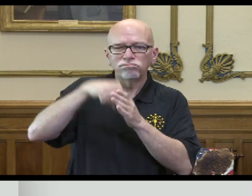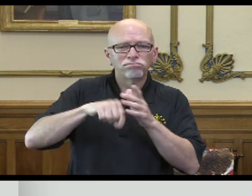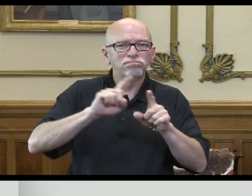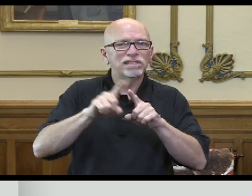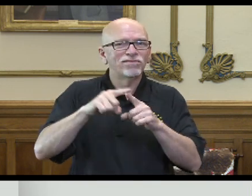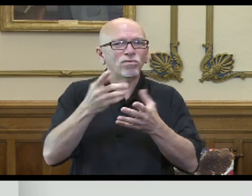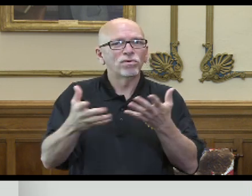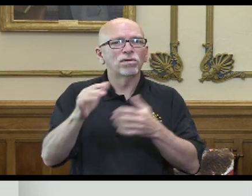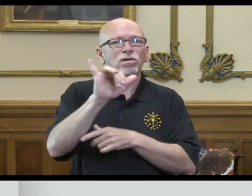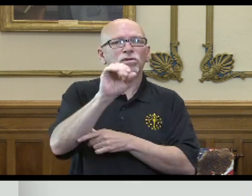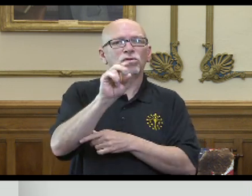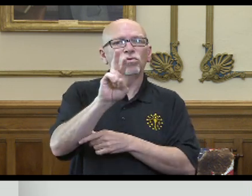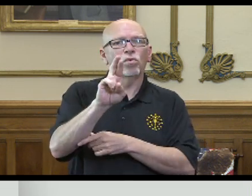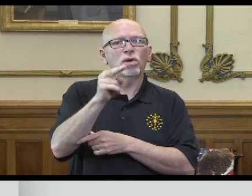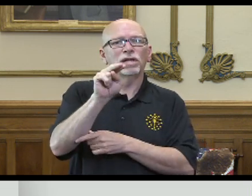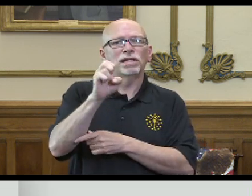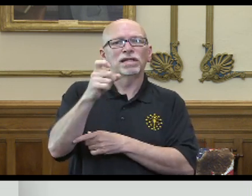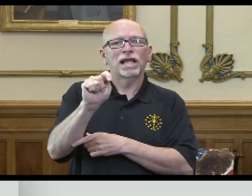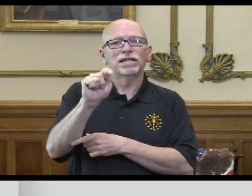at